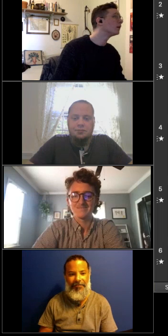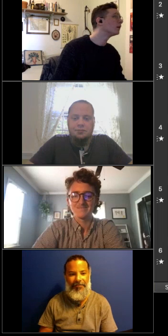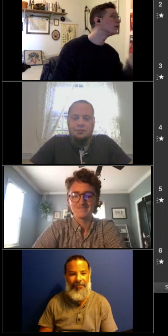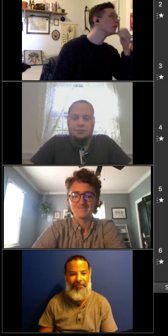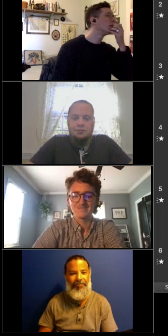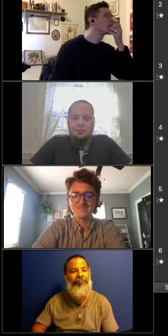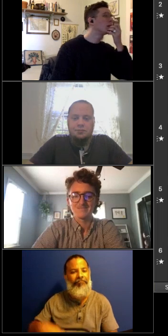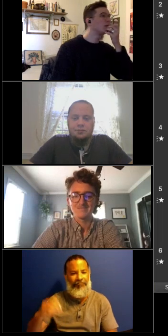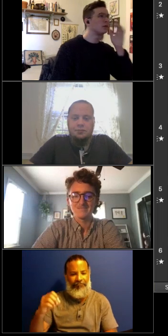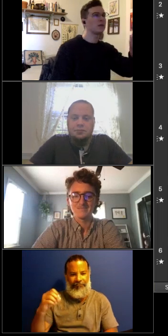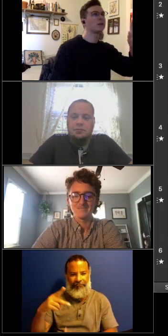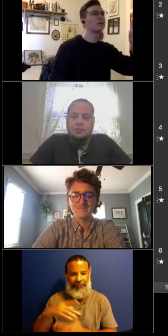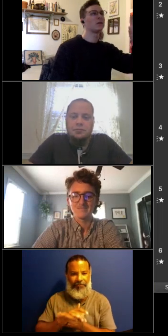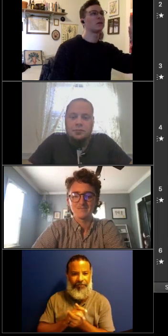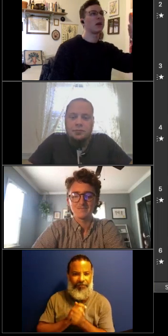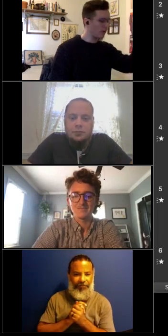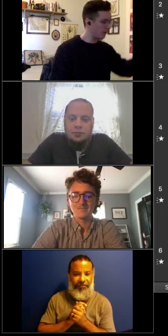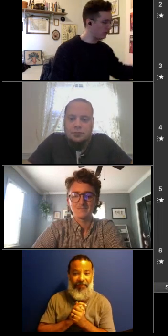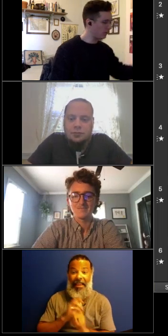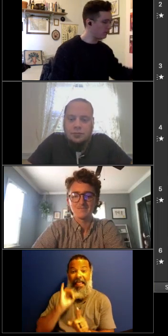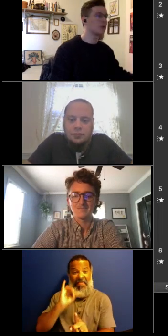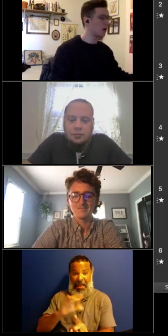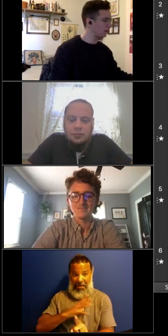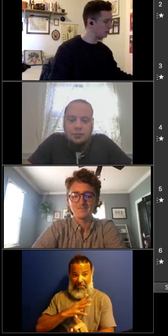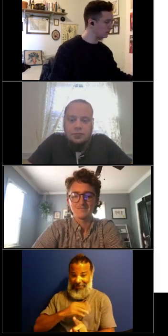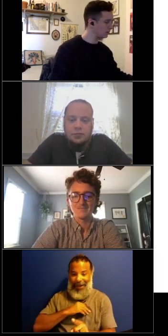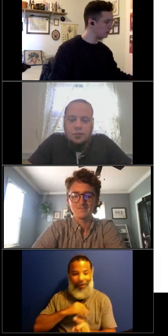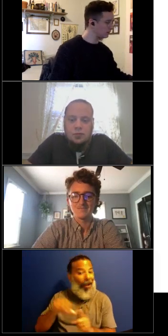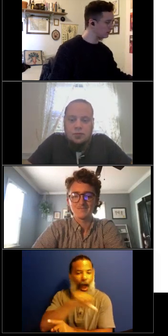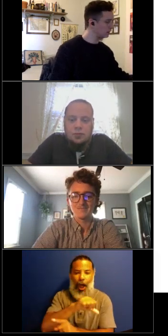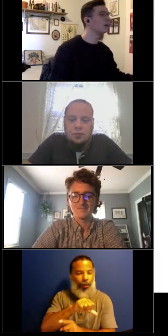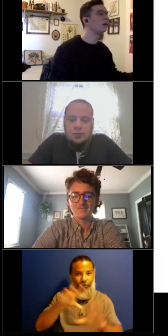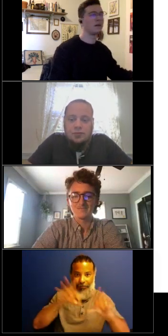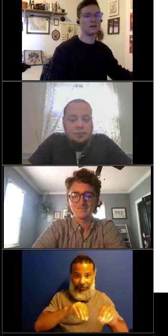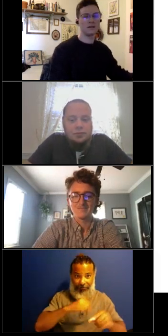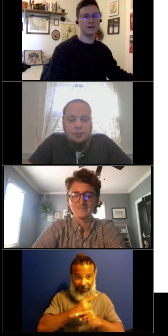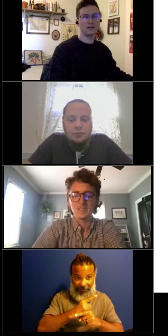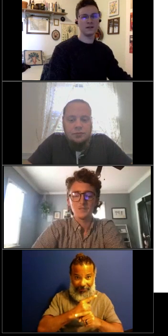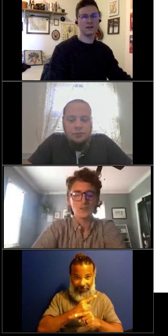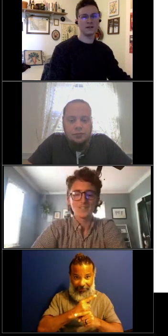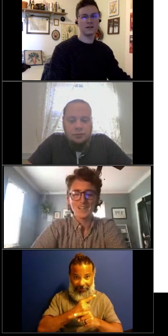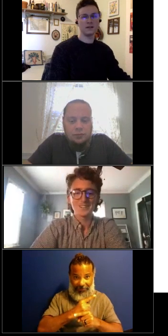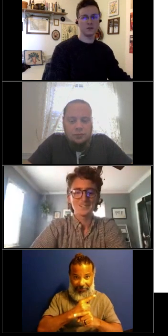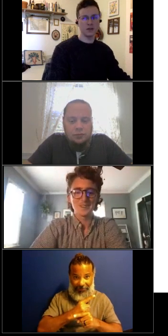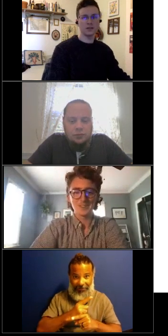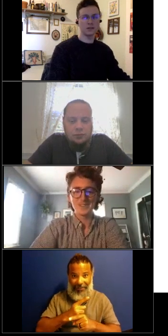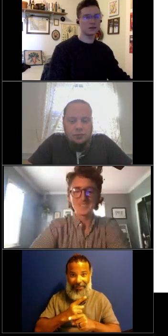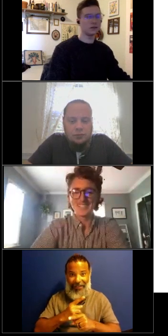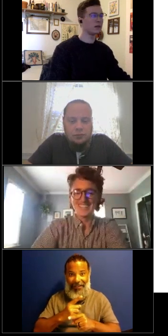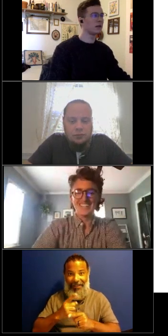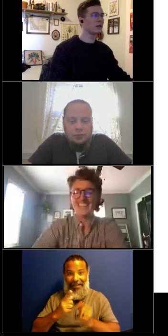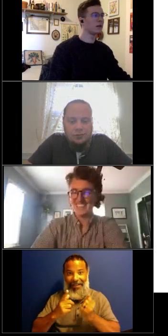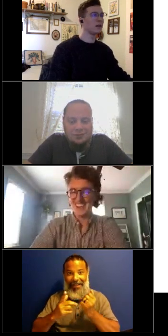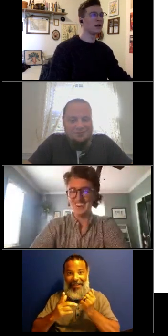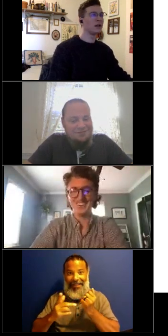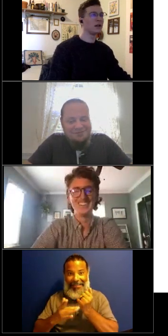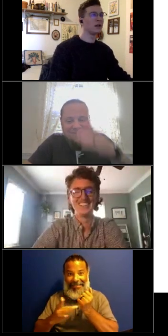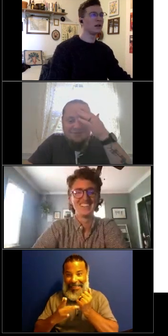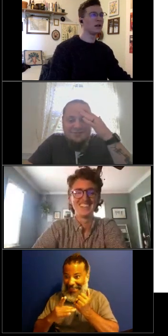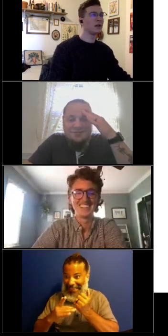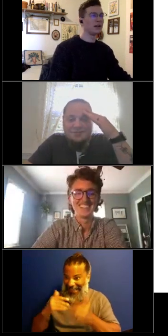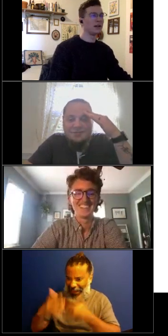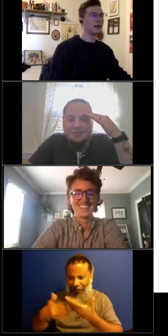Okay. So this is okay, but this is not, it seems. For all the tech run through, we just